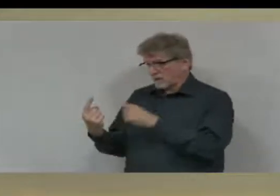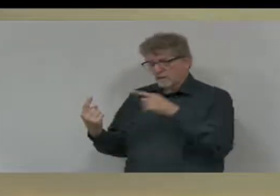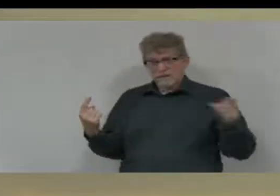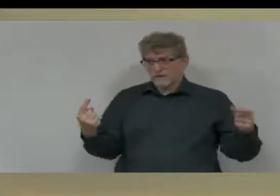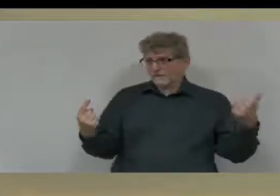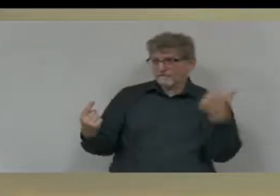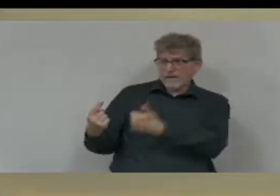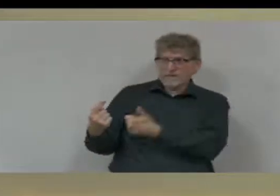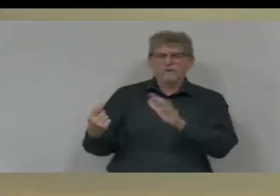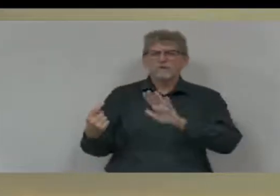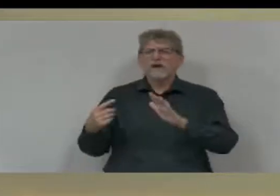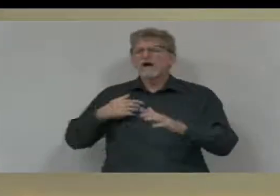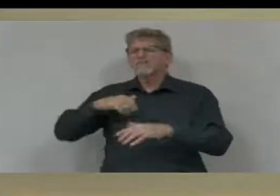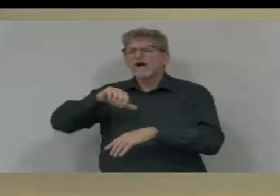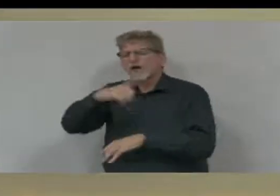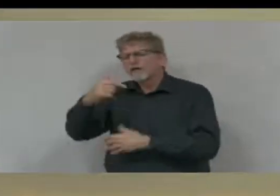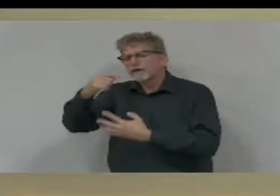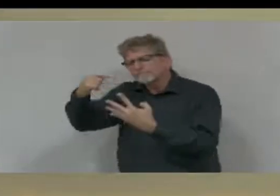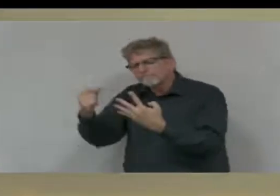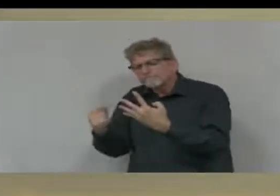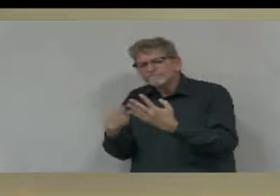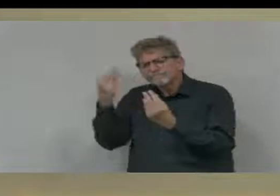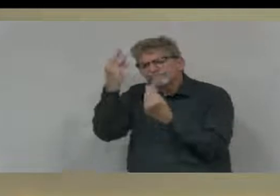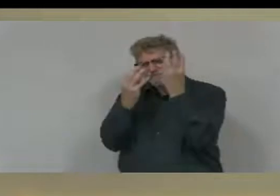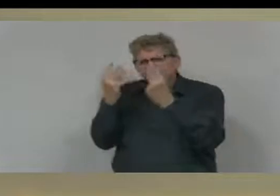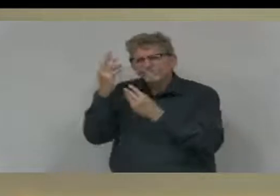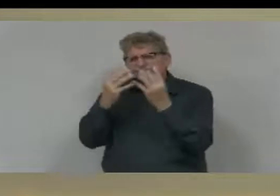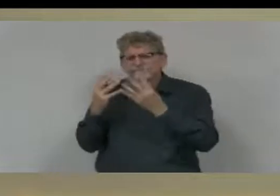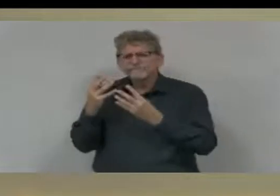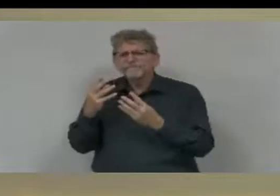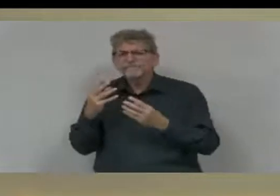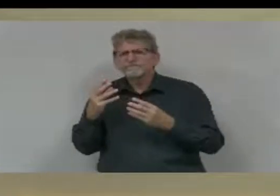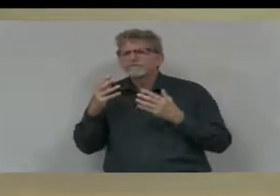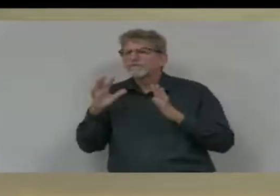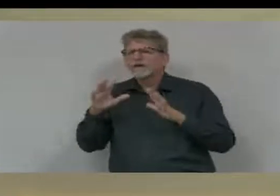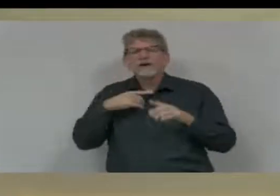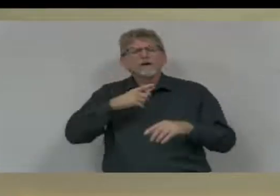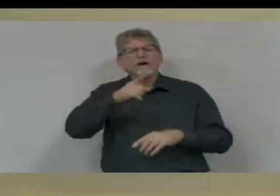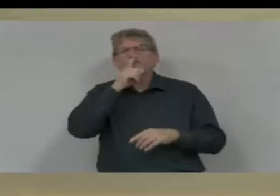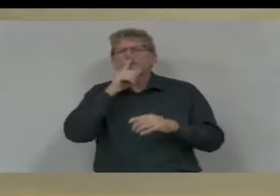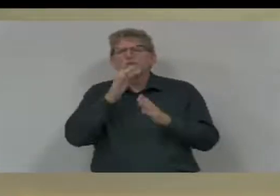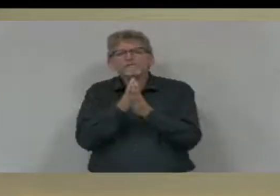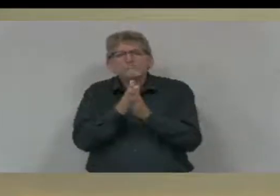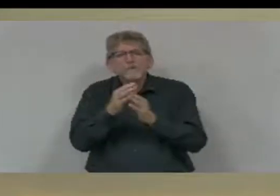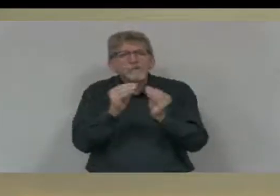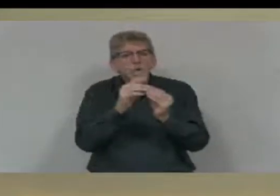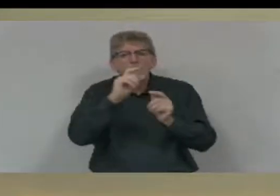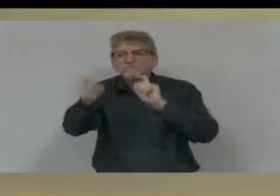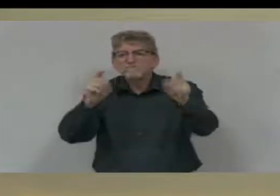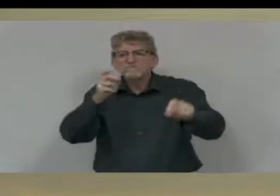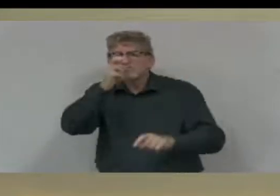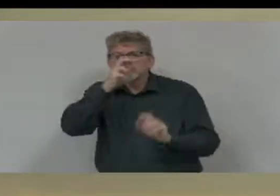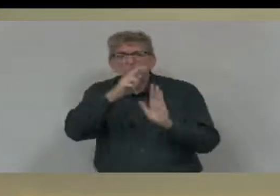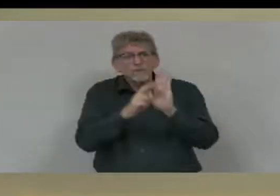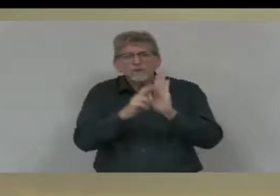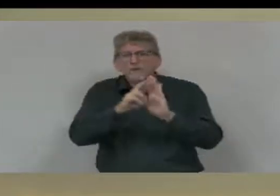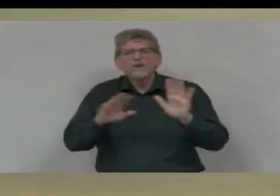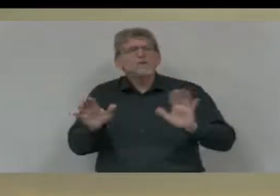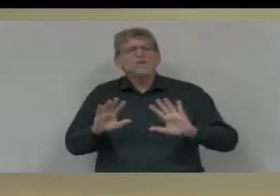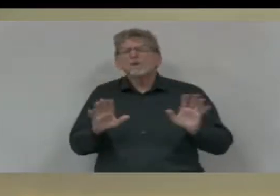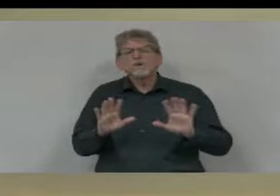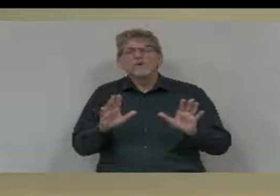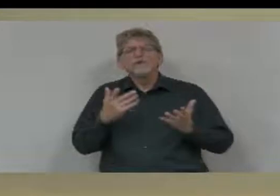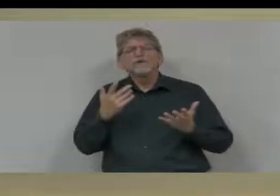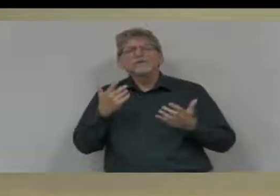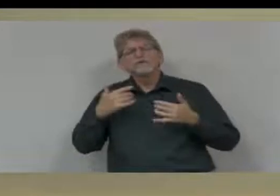back to where we were before with more restrictions. We're hopeful that everyone will continue to do the right things and we can